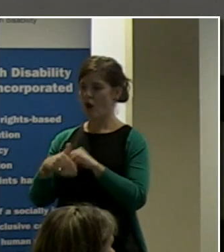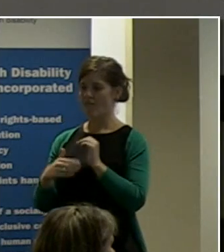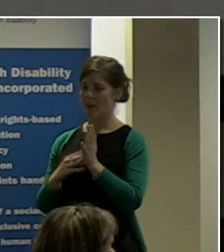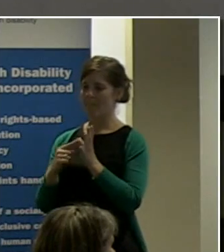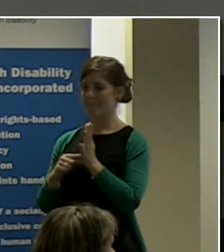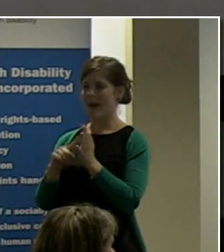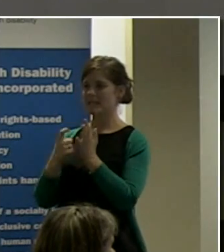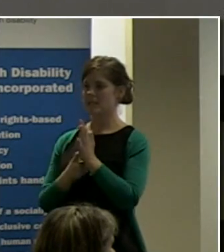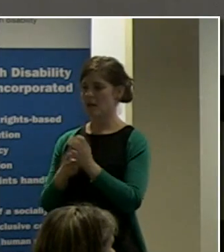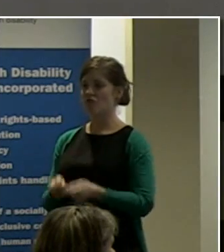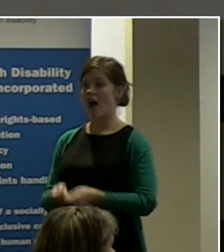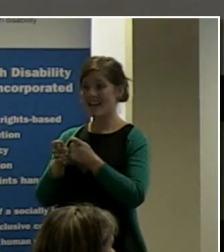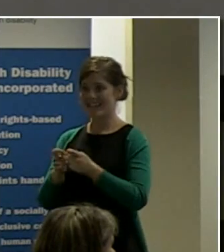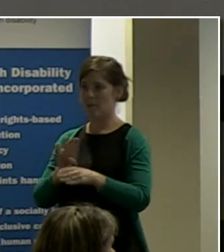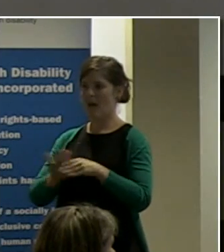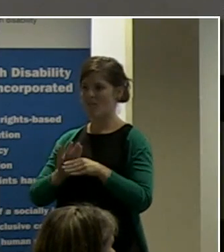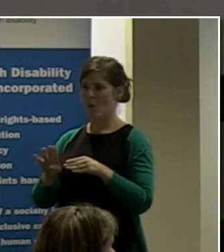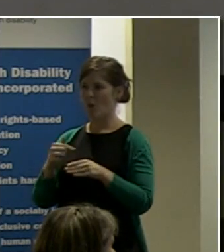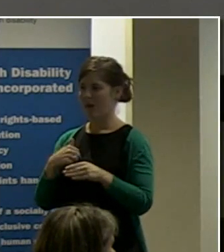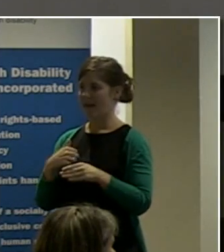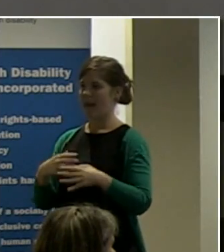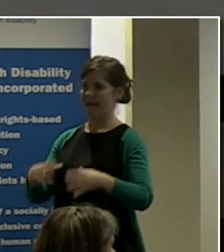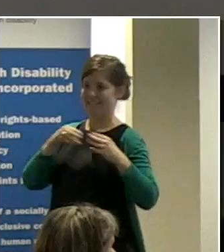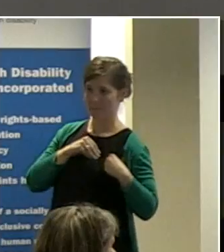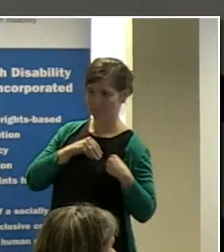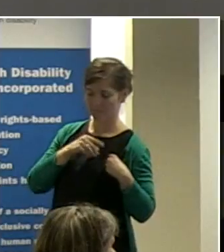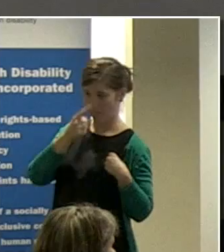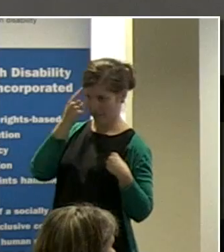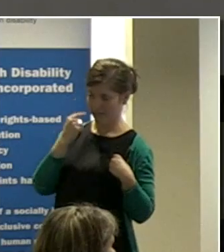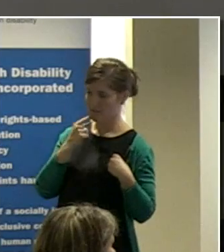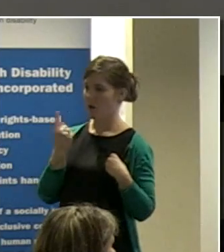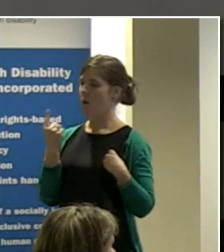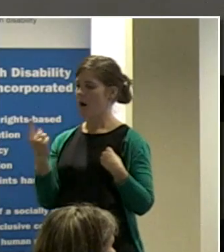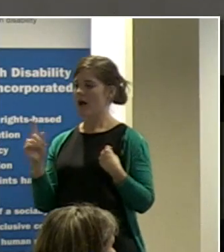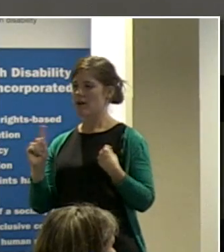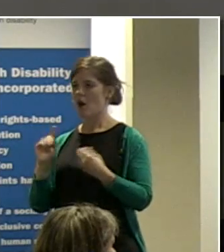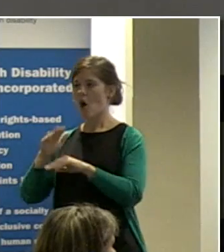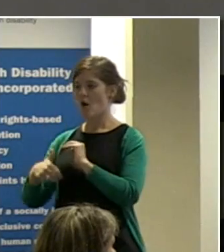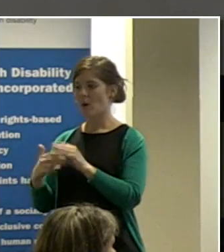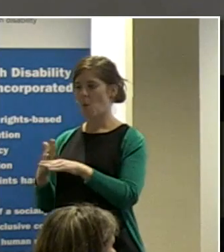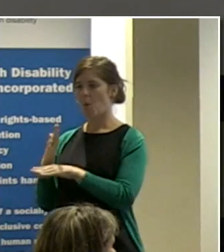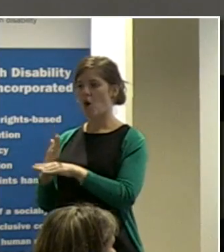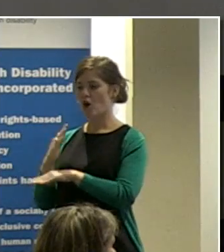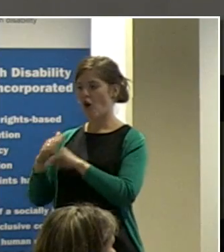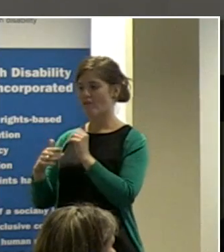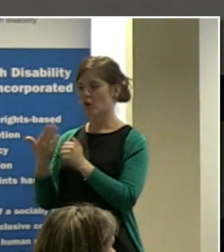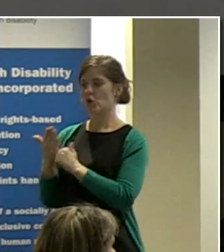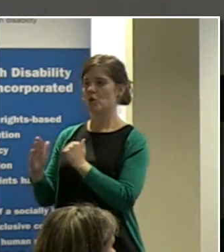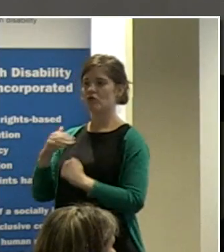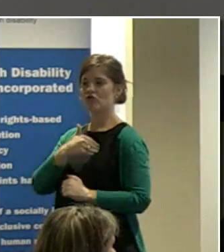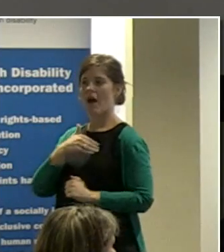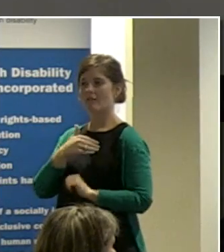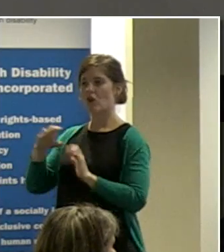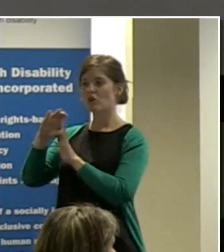arising before we move to accept those minutes. One of the matters arising was the work on the new draft